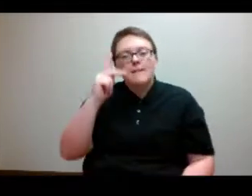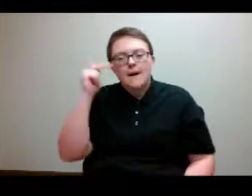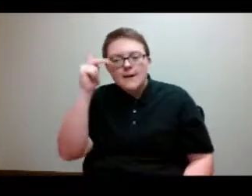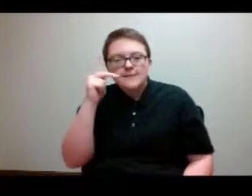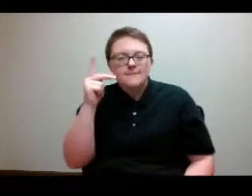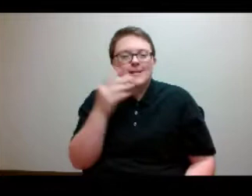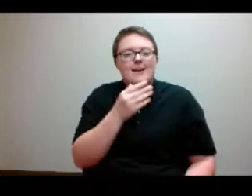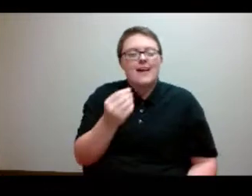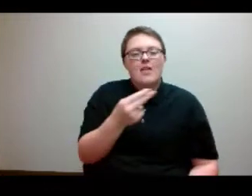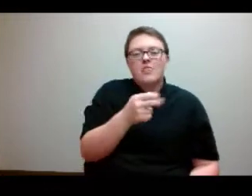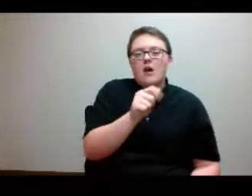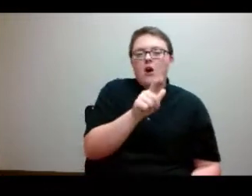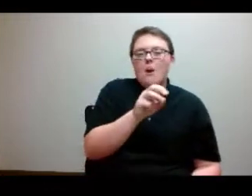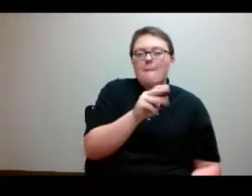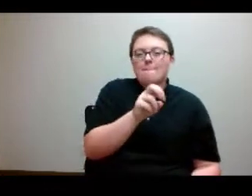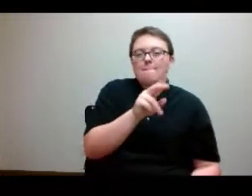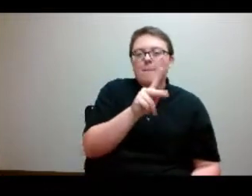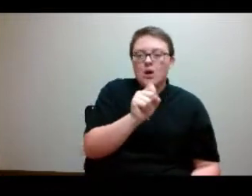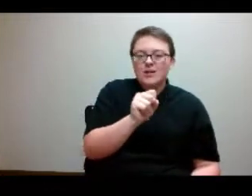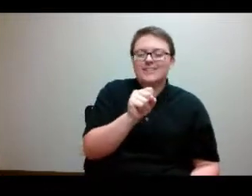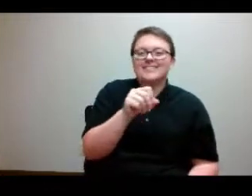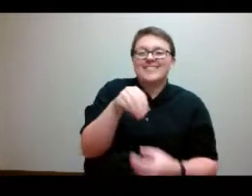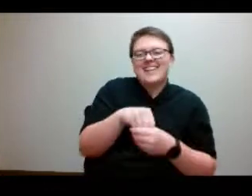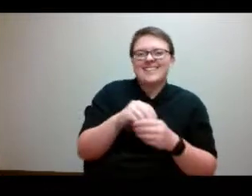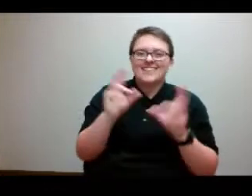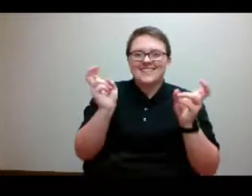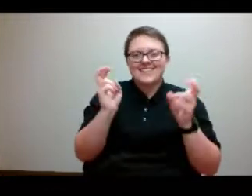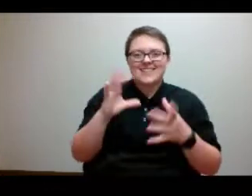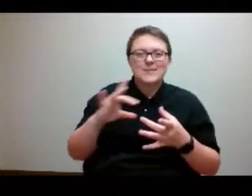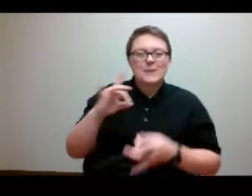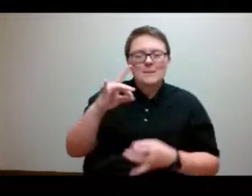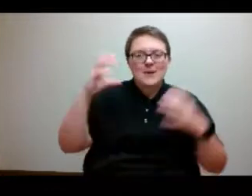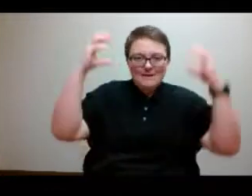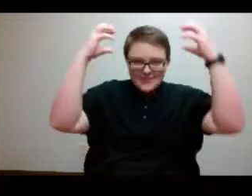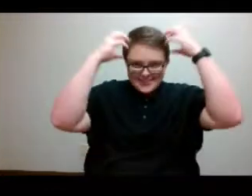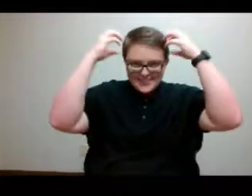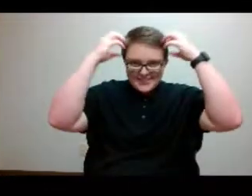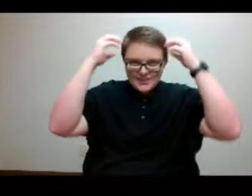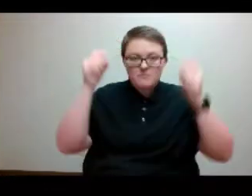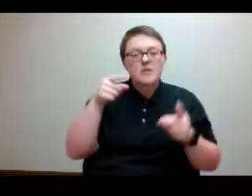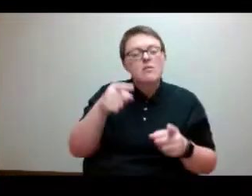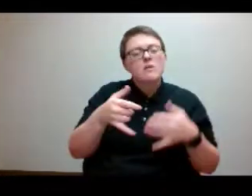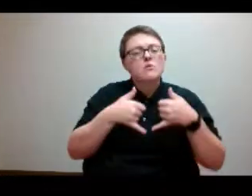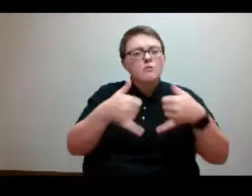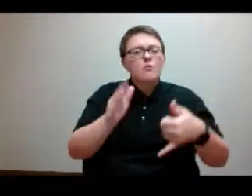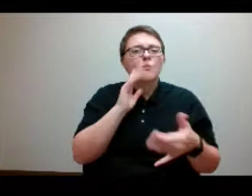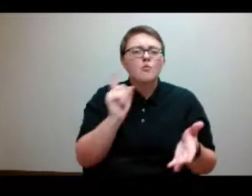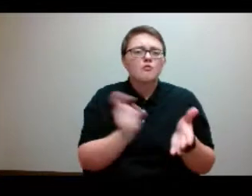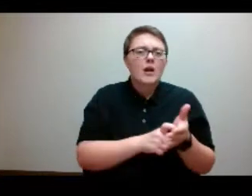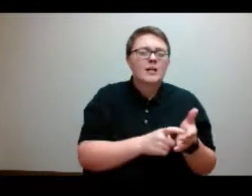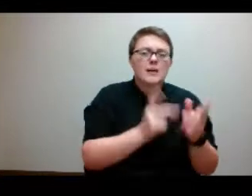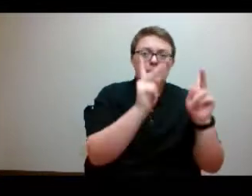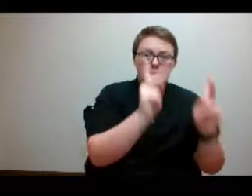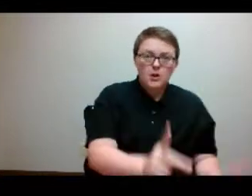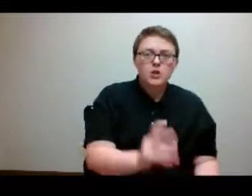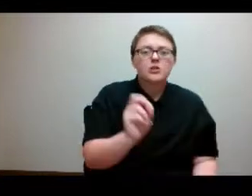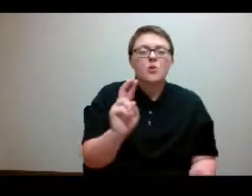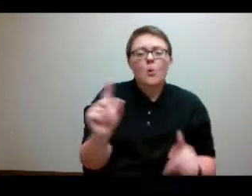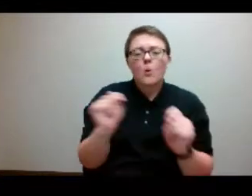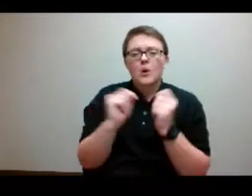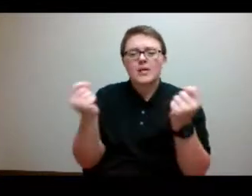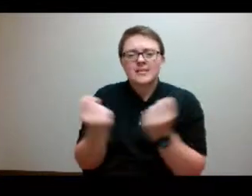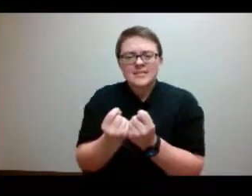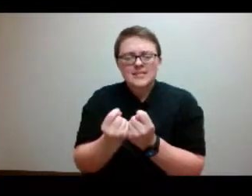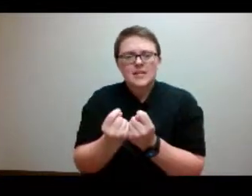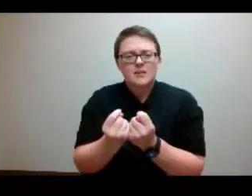Disney. The President's Award recognizes an individual or team whose behavior, it seems like I'm reading